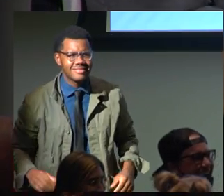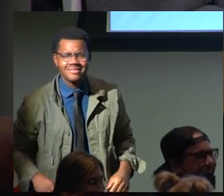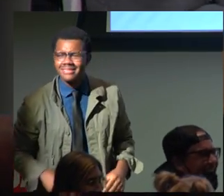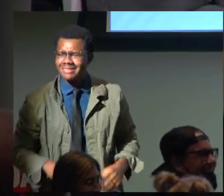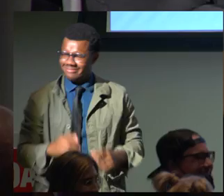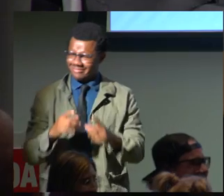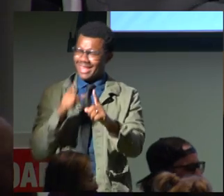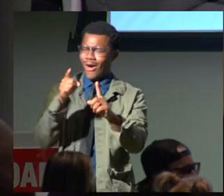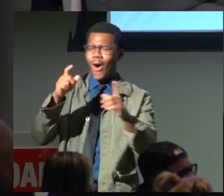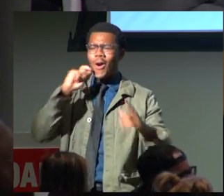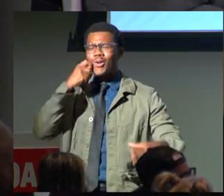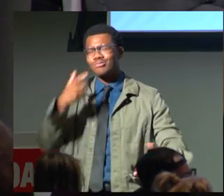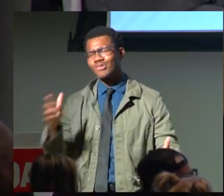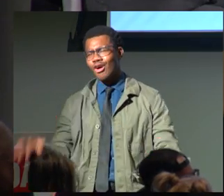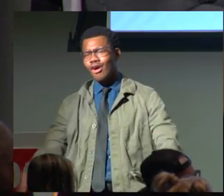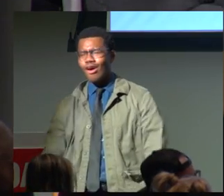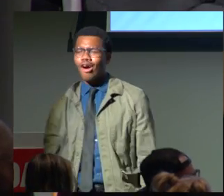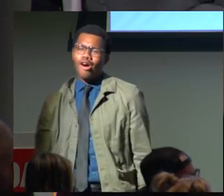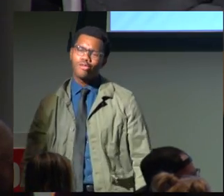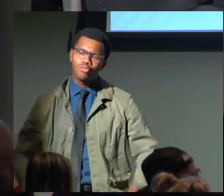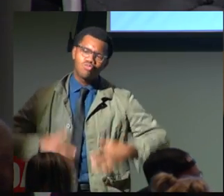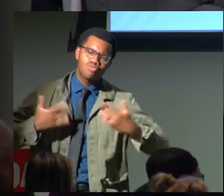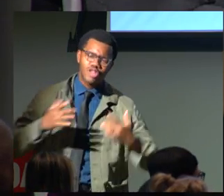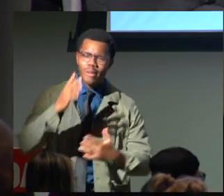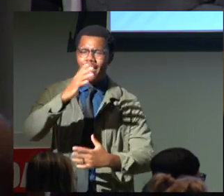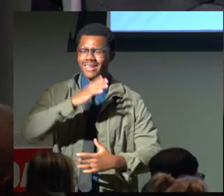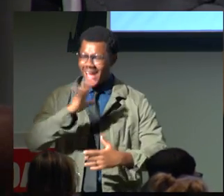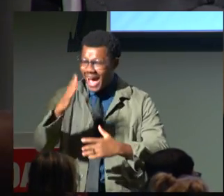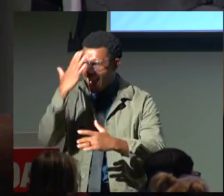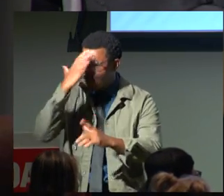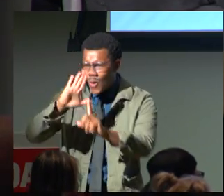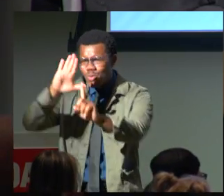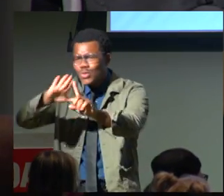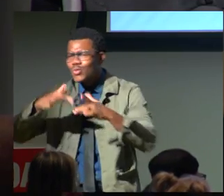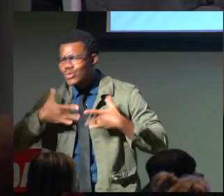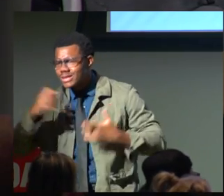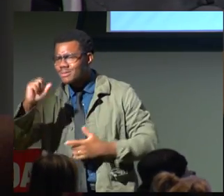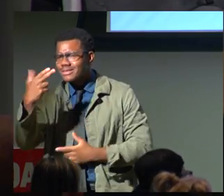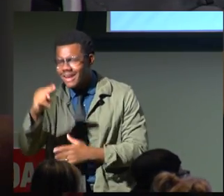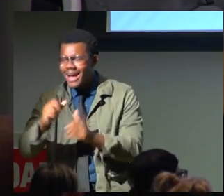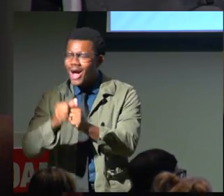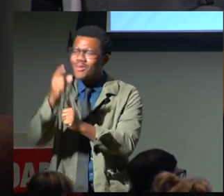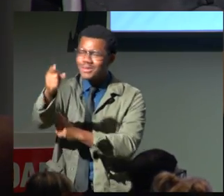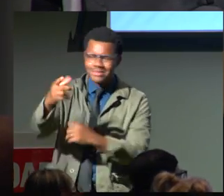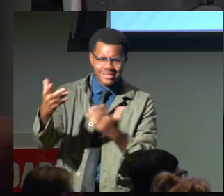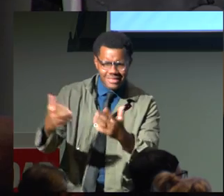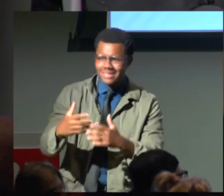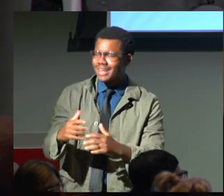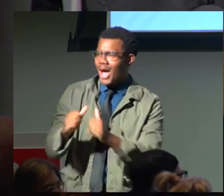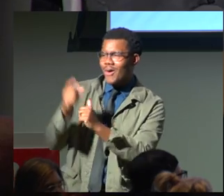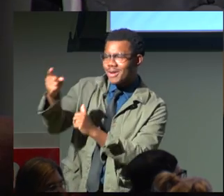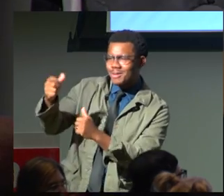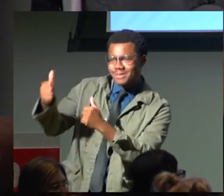He trying to go cool about it. You know you. What's up, Sean? What's happening? How you doing?